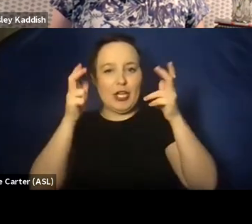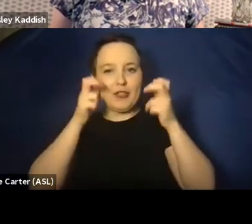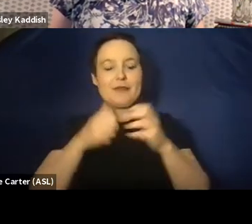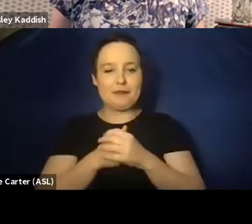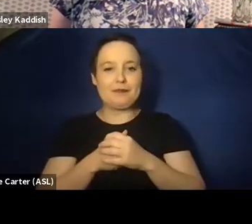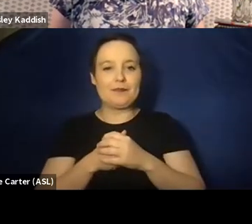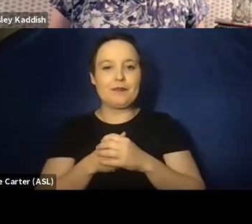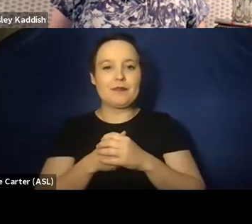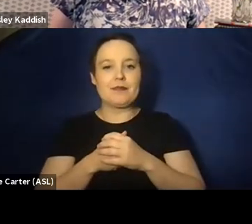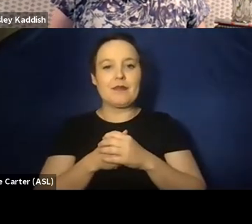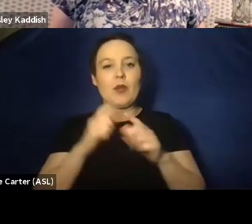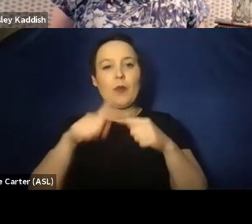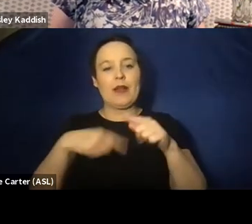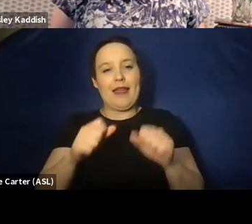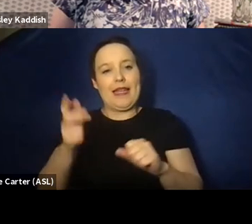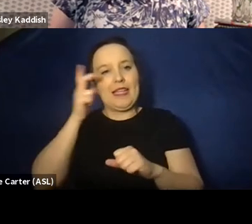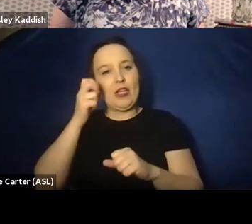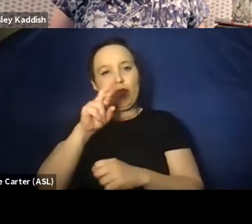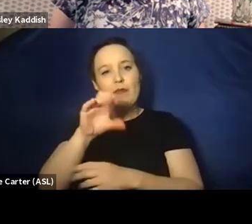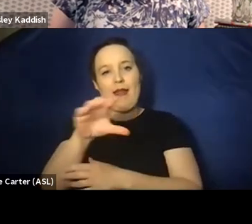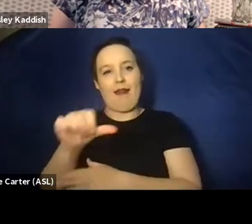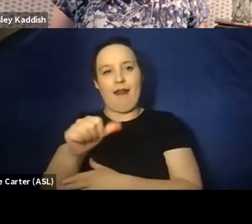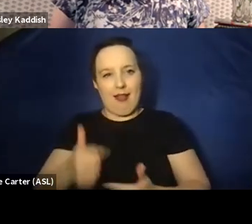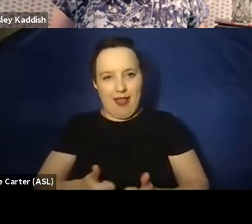when I can hear Rebecca live and in person,